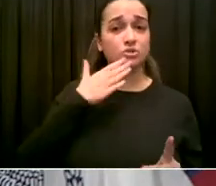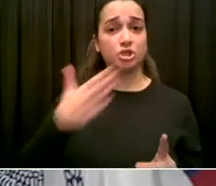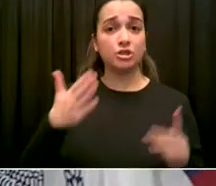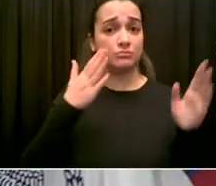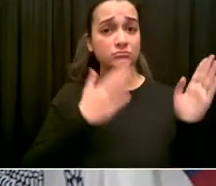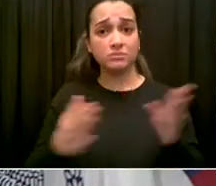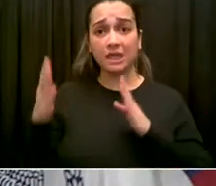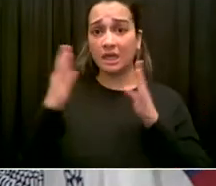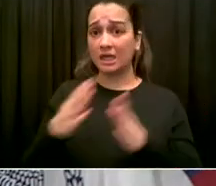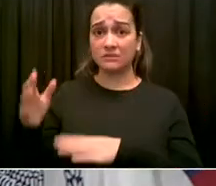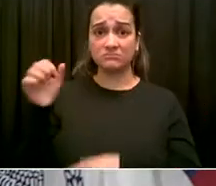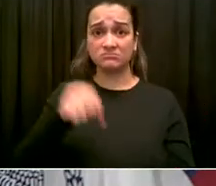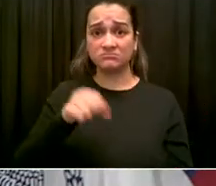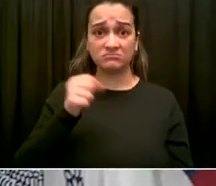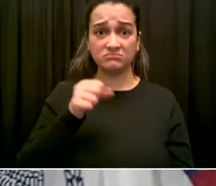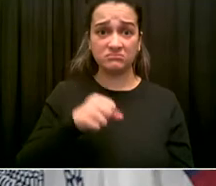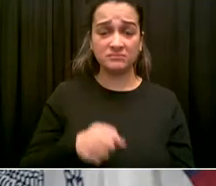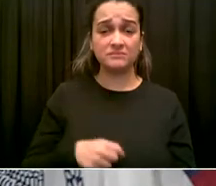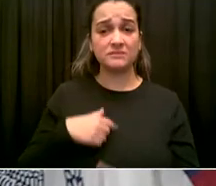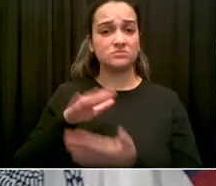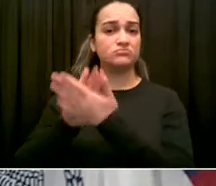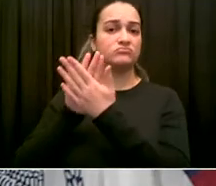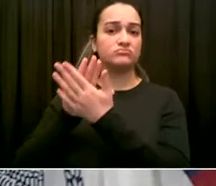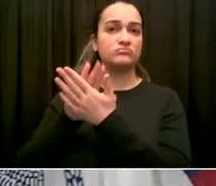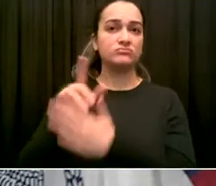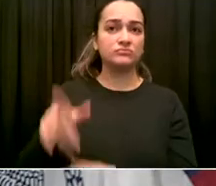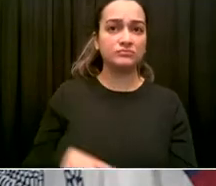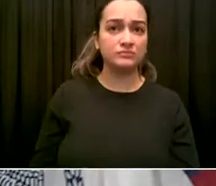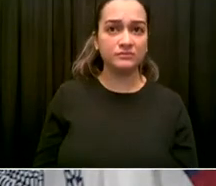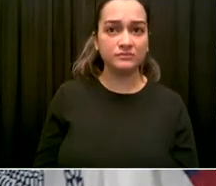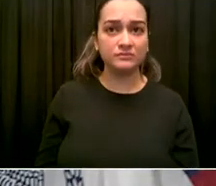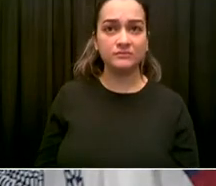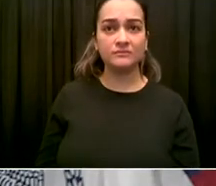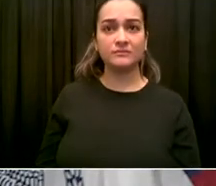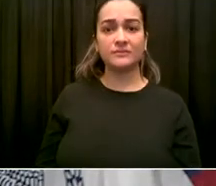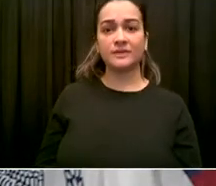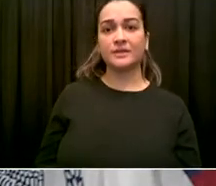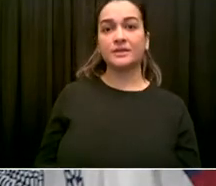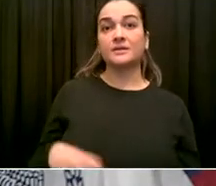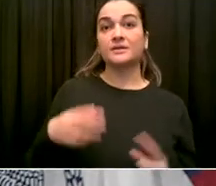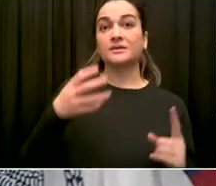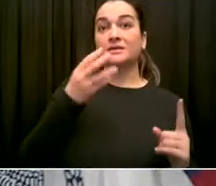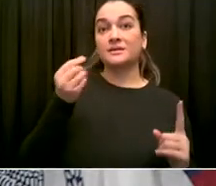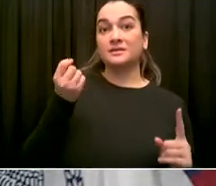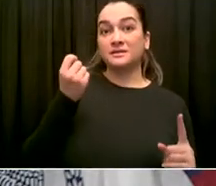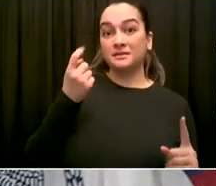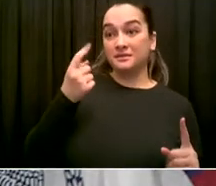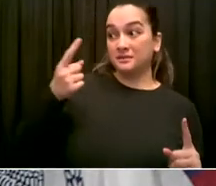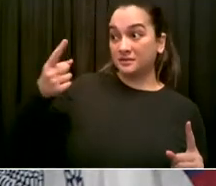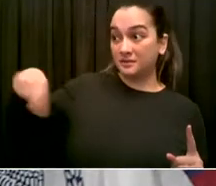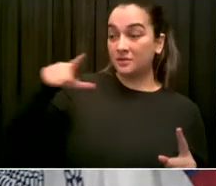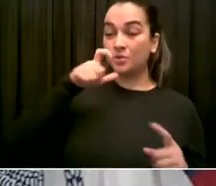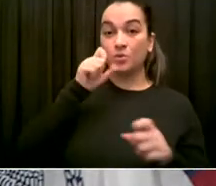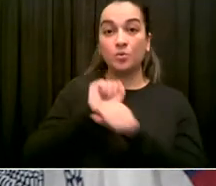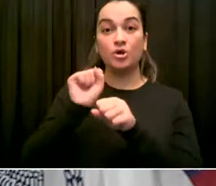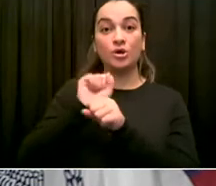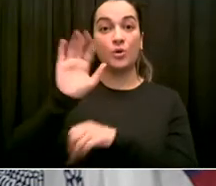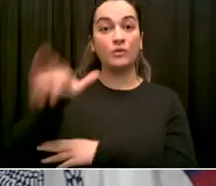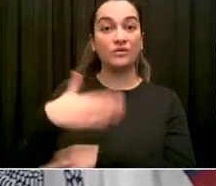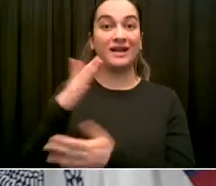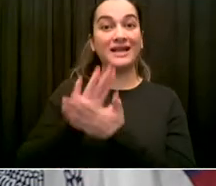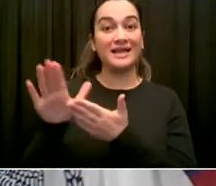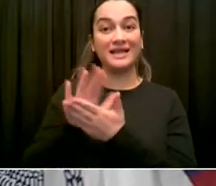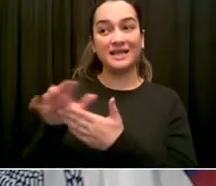So they deserve fairness. But that is an example of a decision that worked that's going to help us as part of our